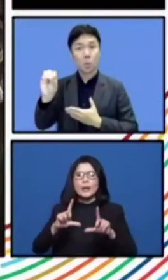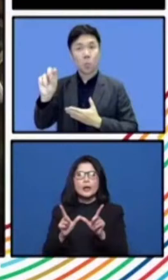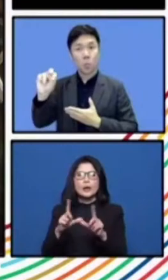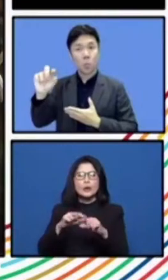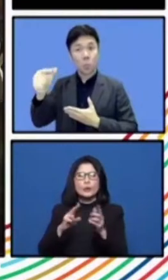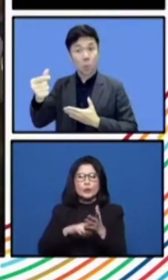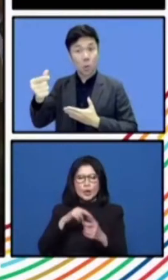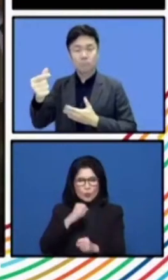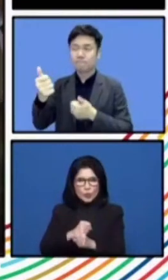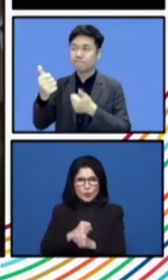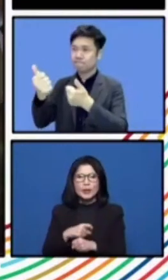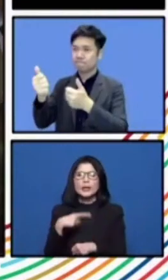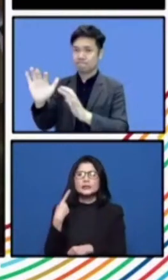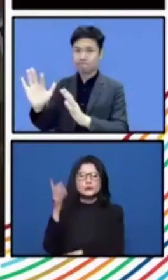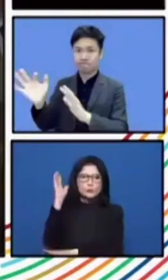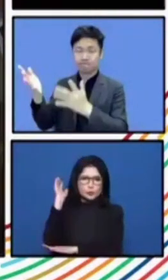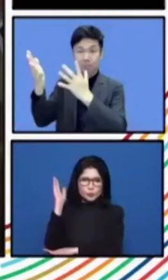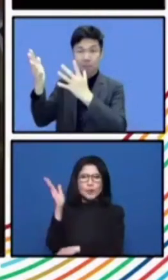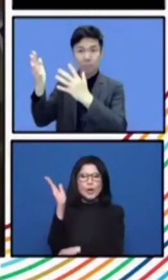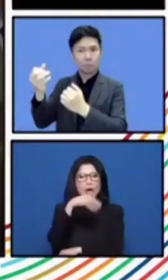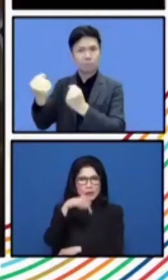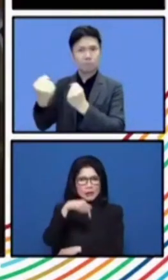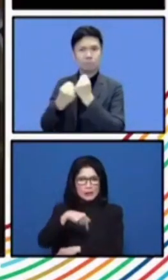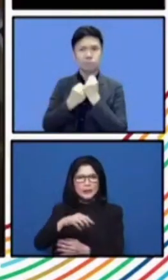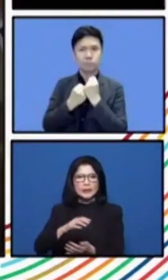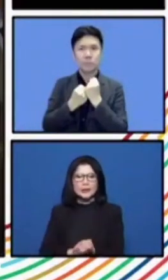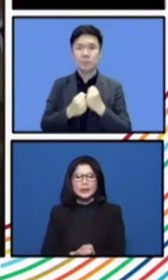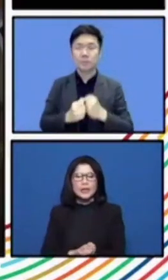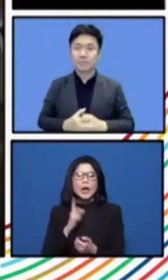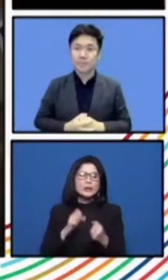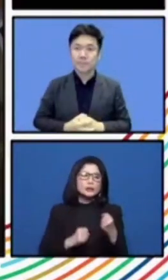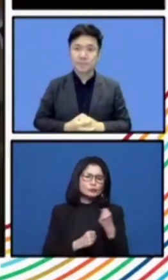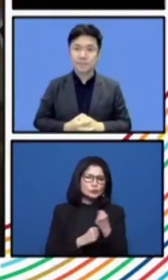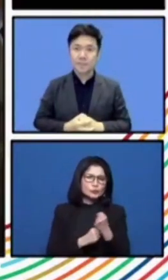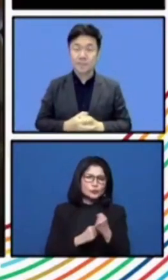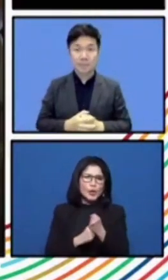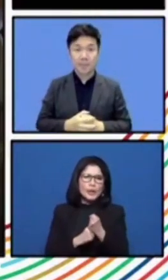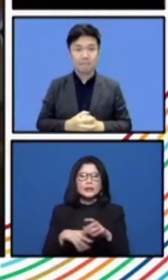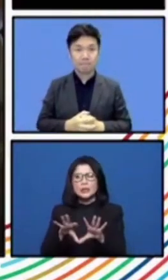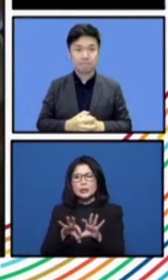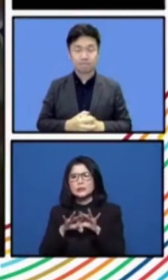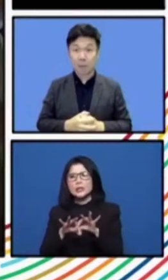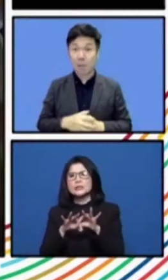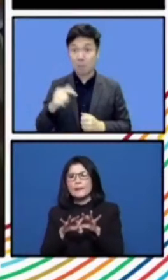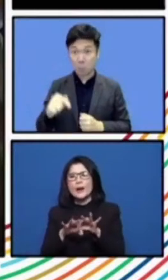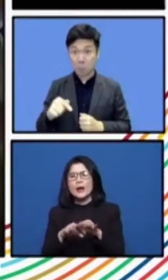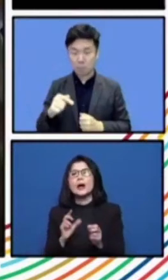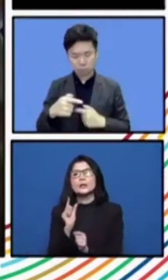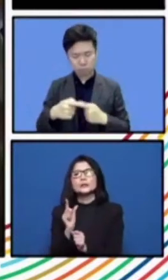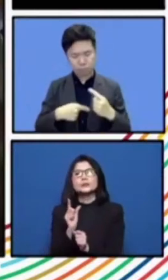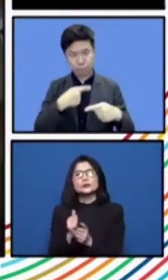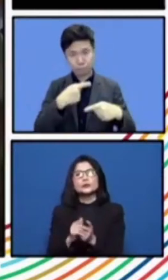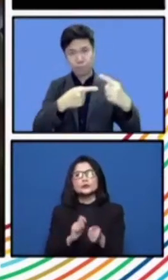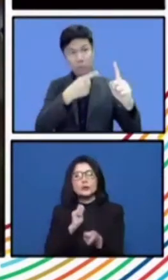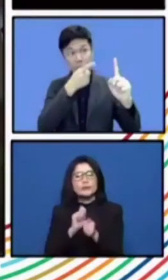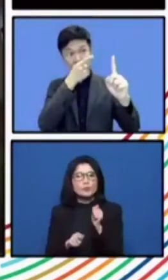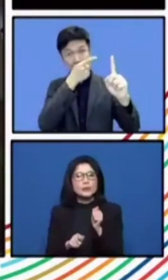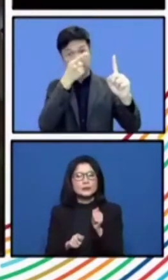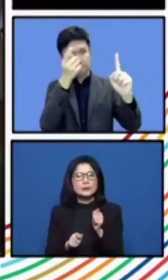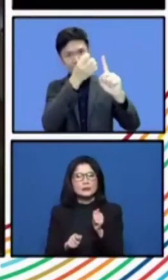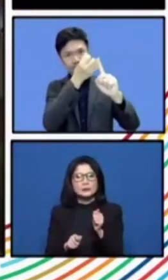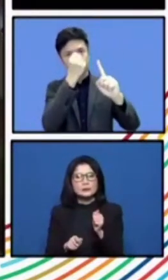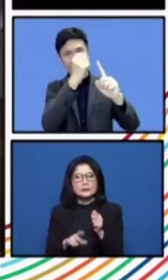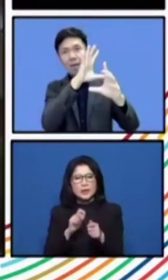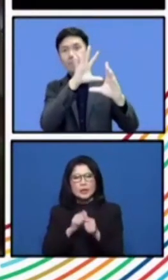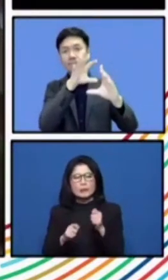for the support and excellent cooperation in together making the progress towards disability inclusive development